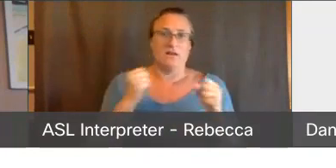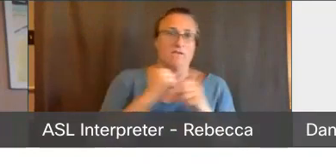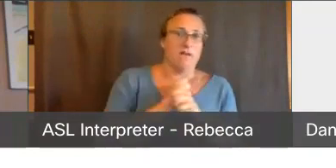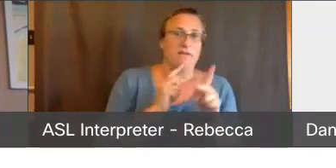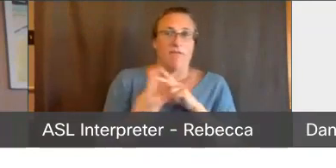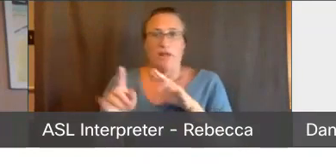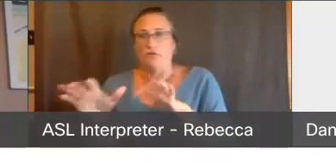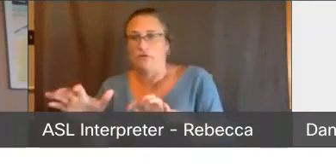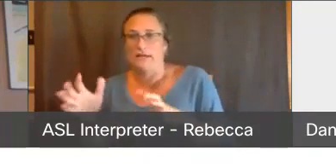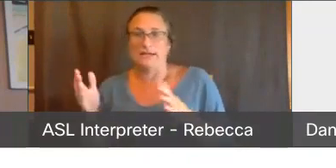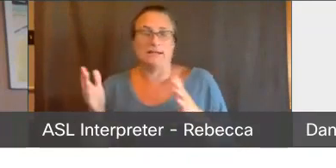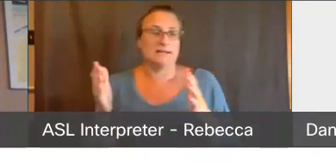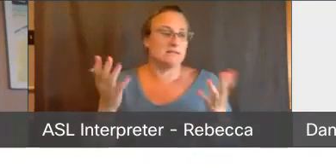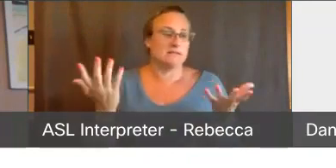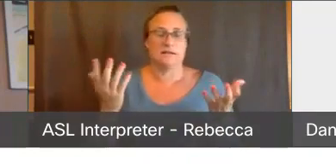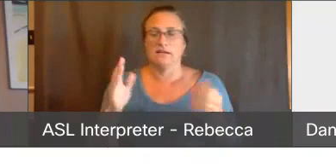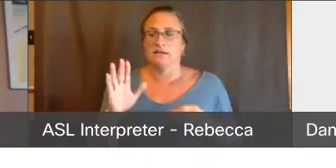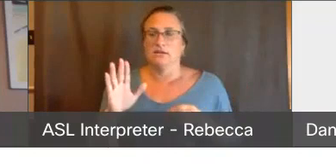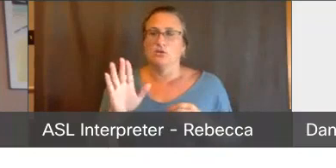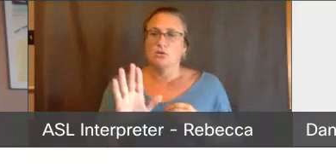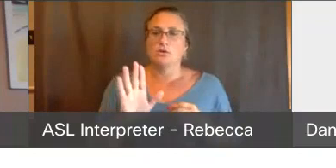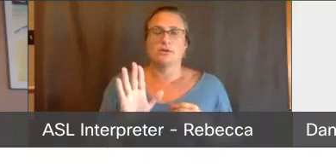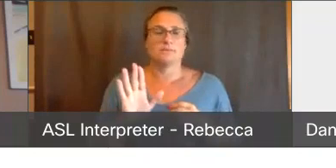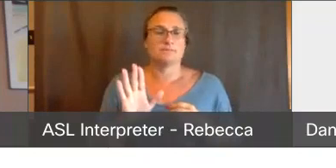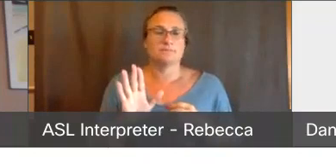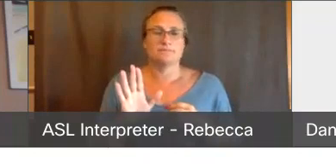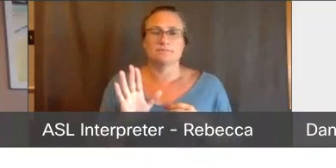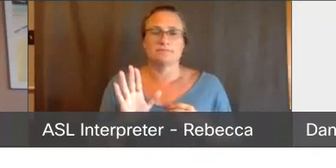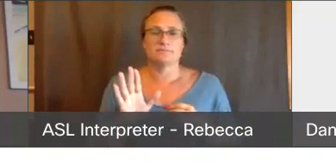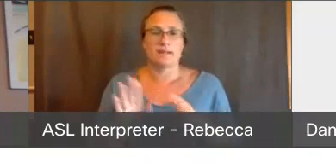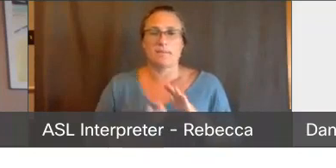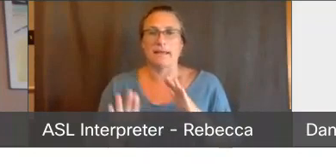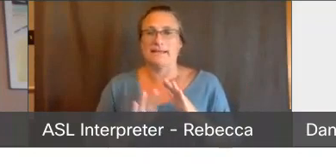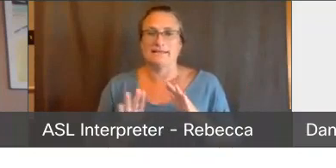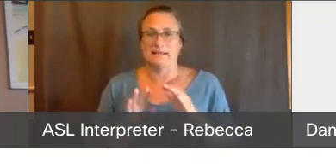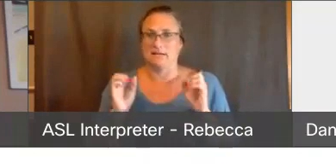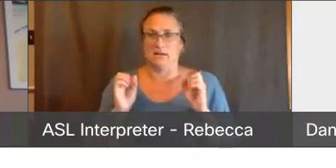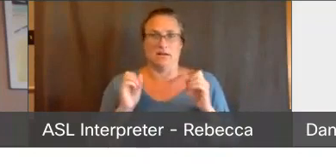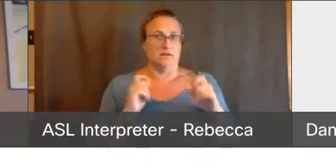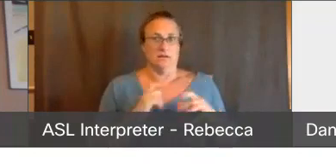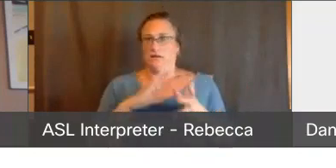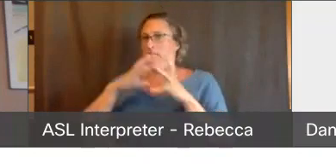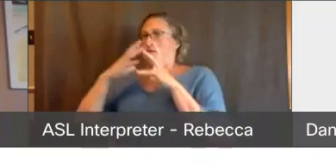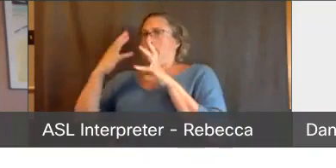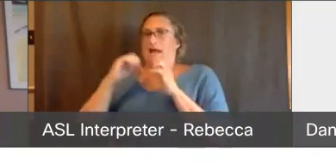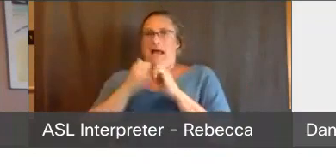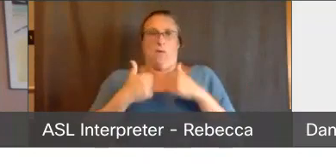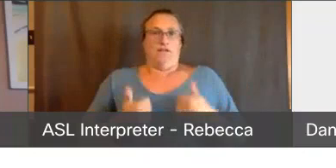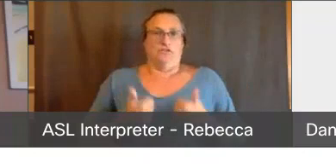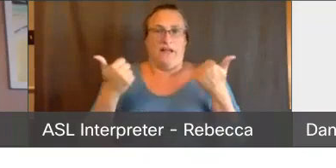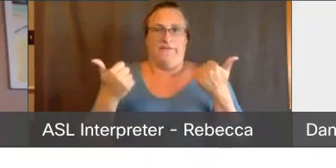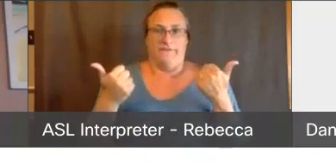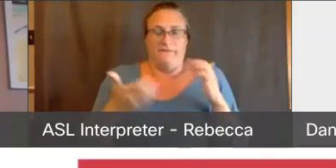freeze. It's your just basic, like, I just need to live past this minute sort of